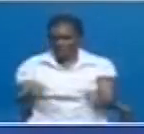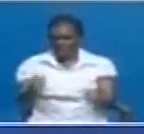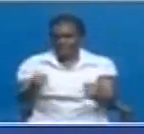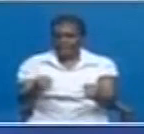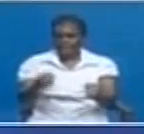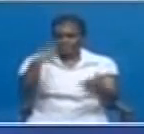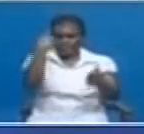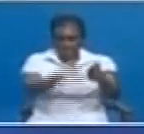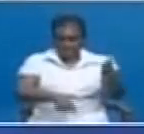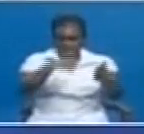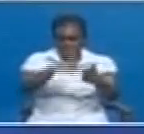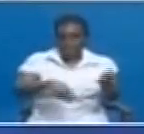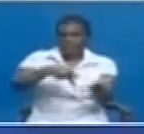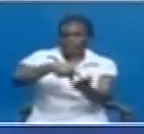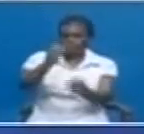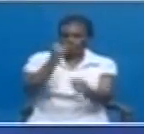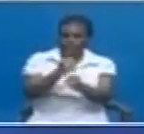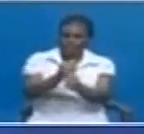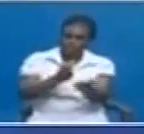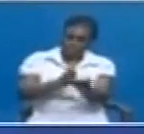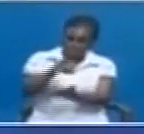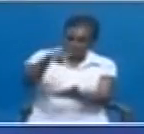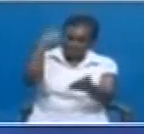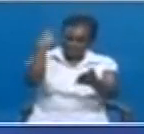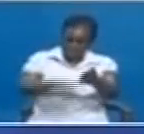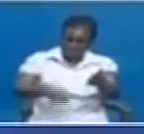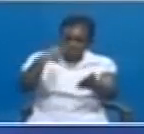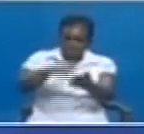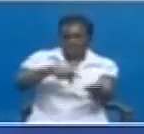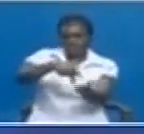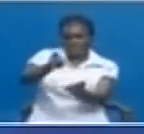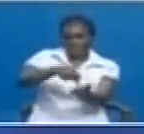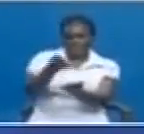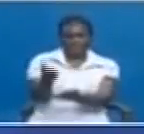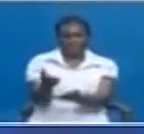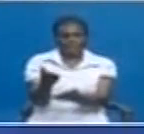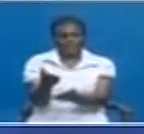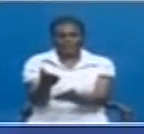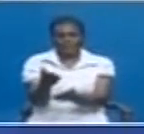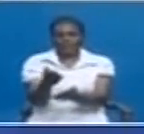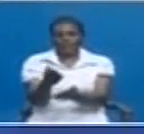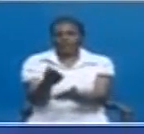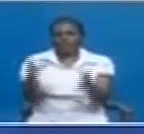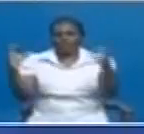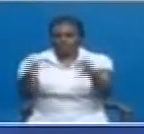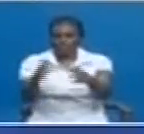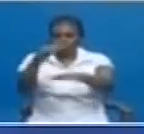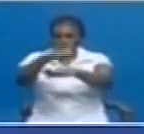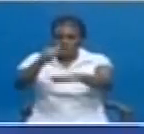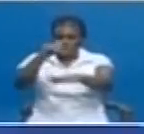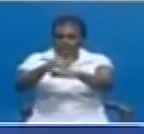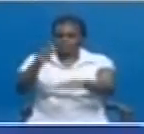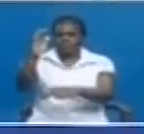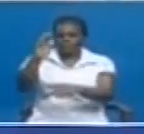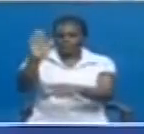taxpayer goes through to make sure that they pay that, they make that resources available. The Edward Ouko team has been summoned to